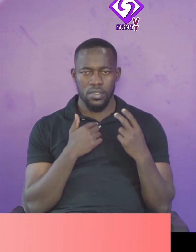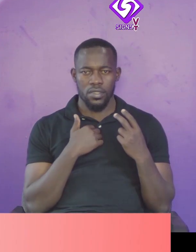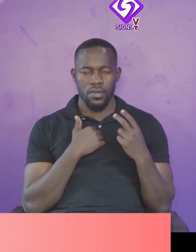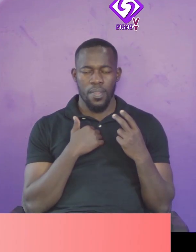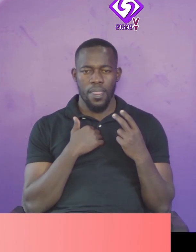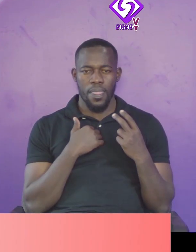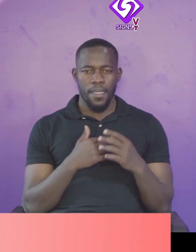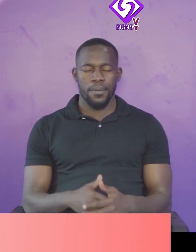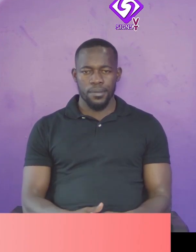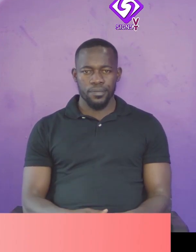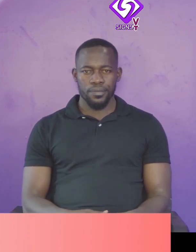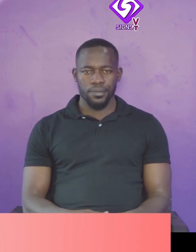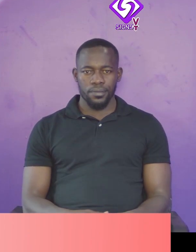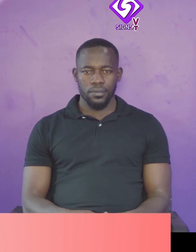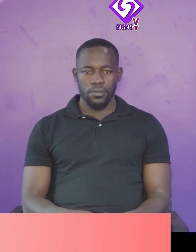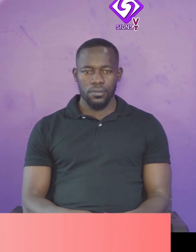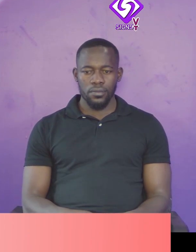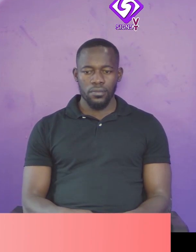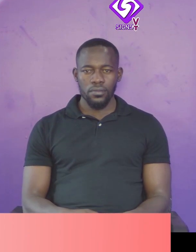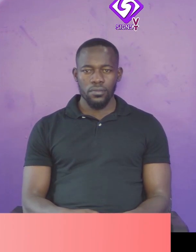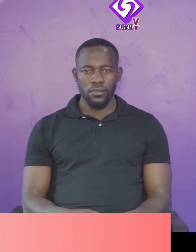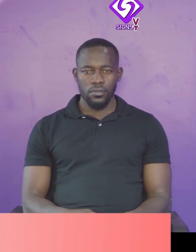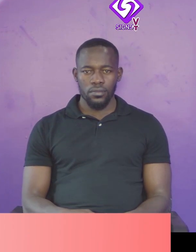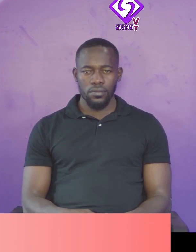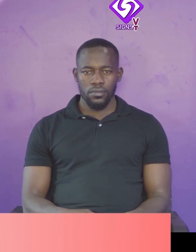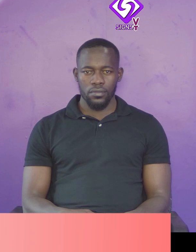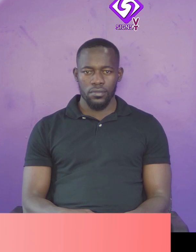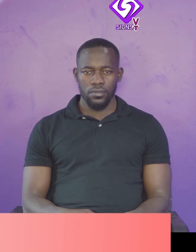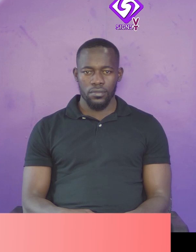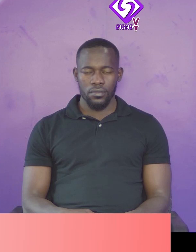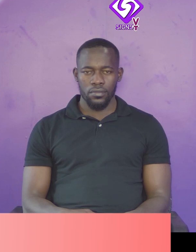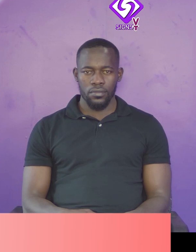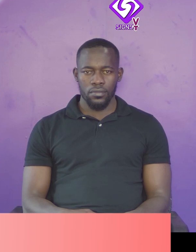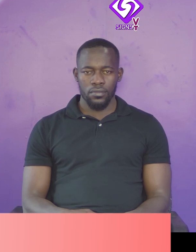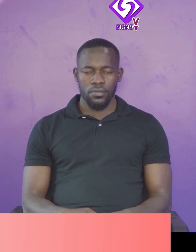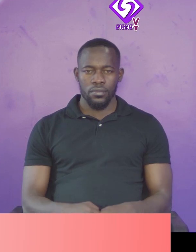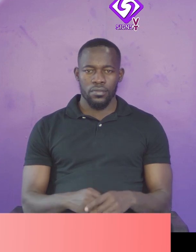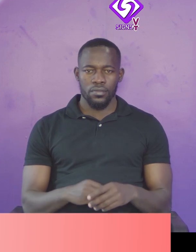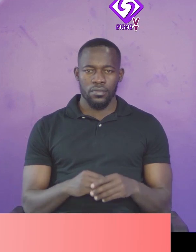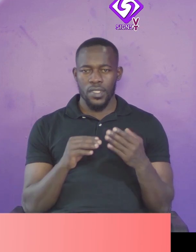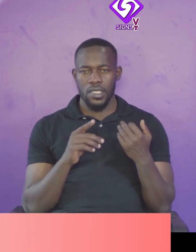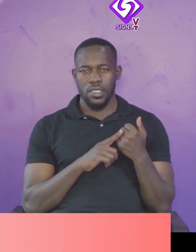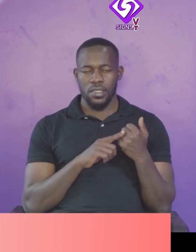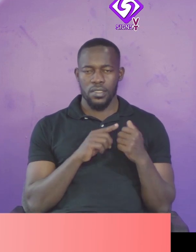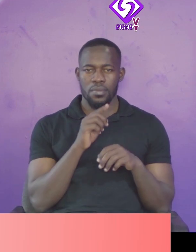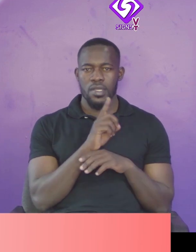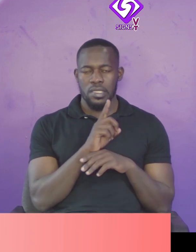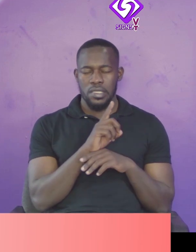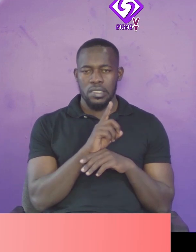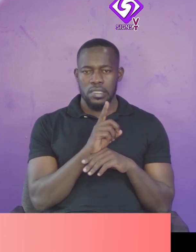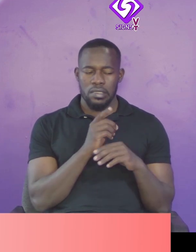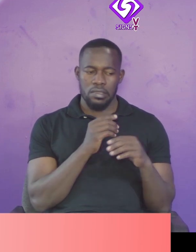listen to the lineup that is there today. The game is only 6 minutes away from starting.